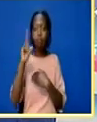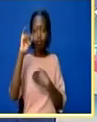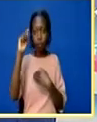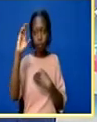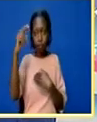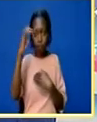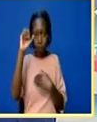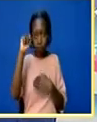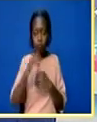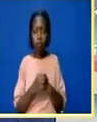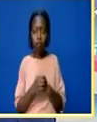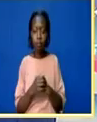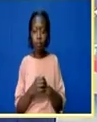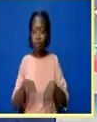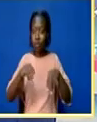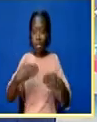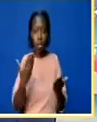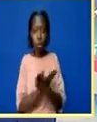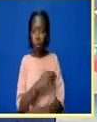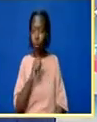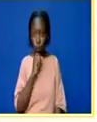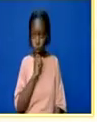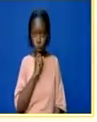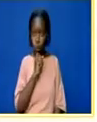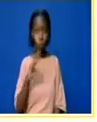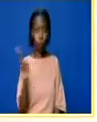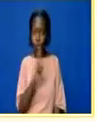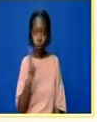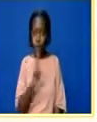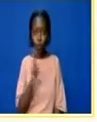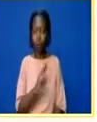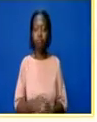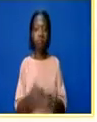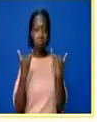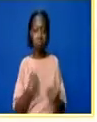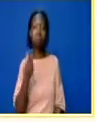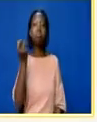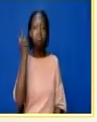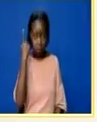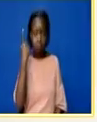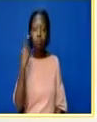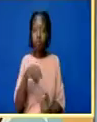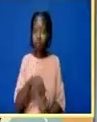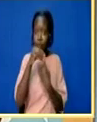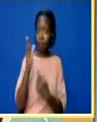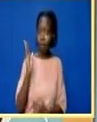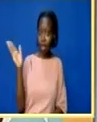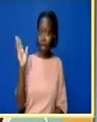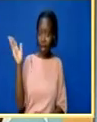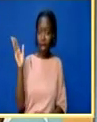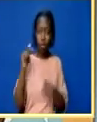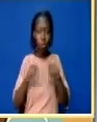know that soil erosion is that powerful. It is very powerful. Okay. Very powerful. Okay, now I know. And especially in this one that we're going to deal with